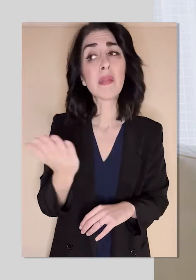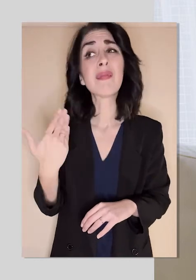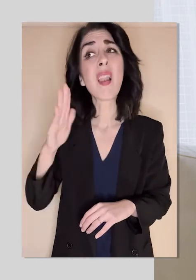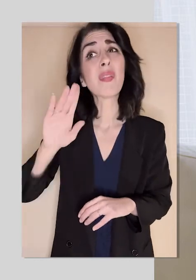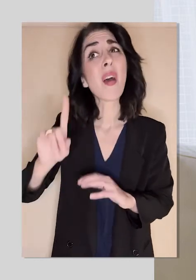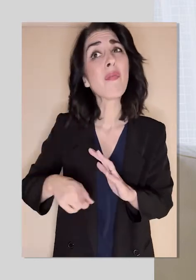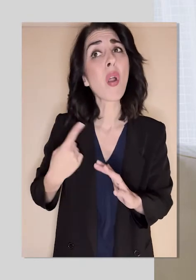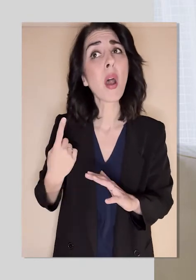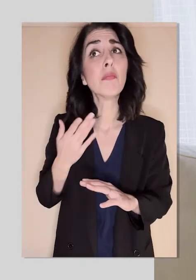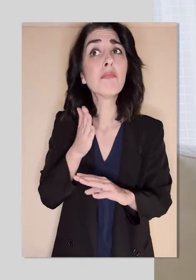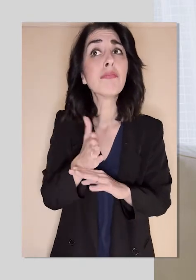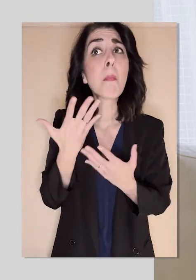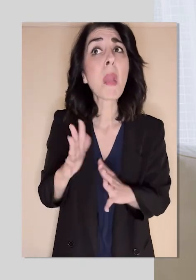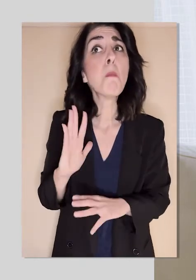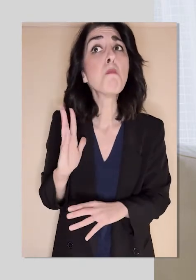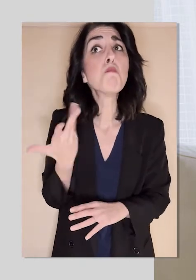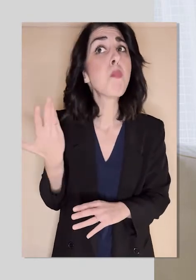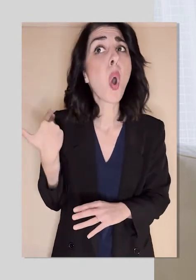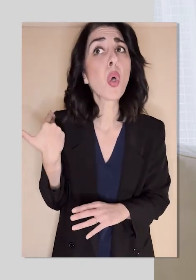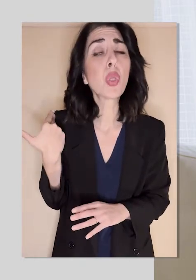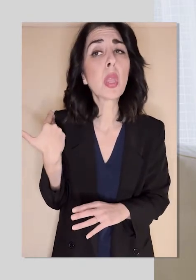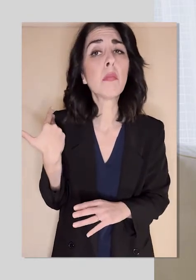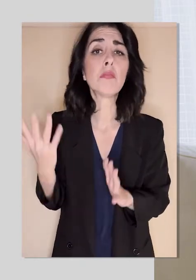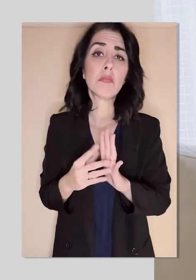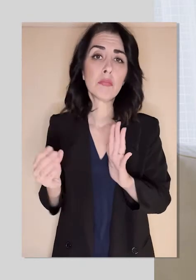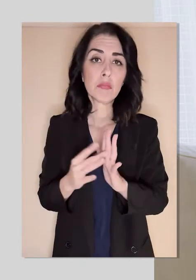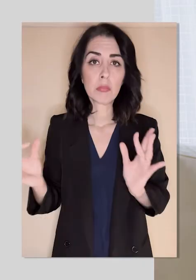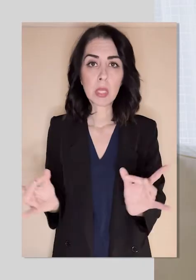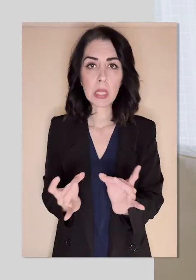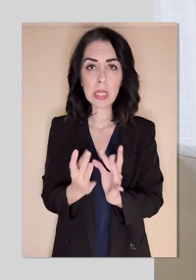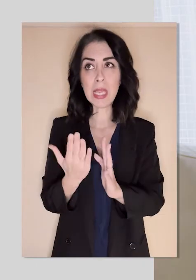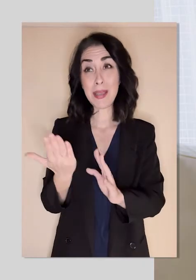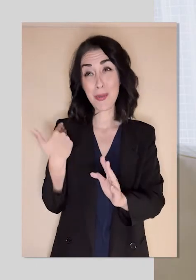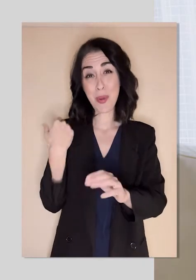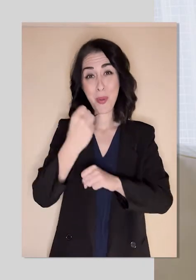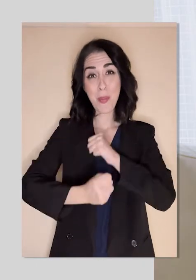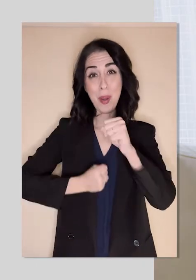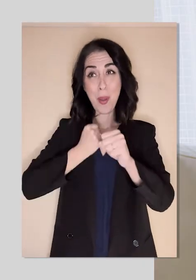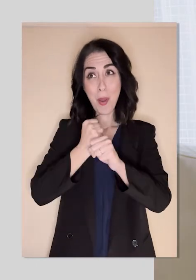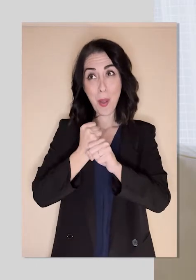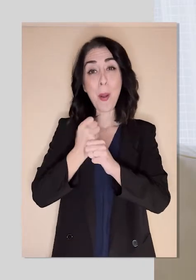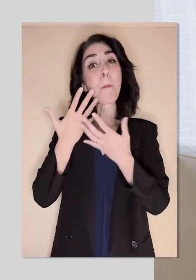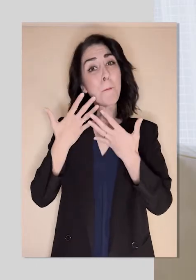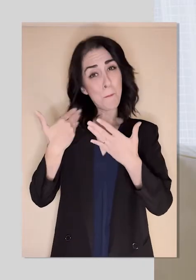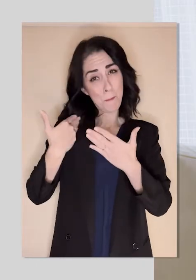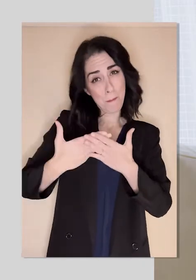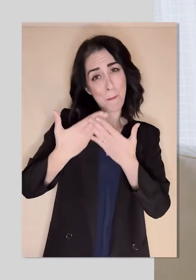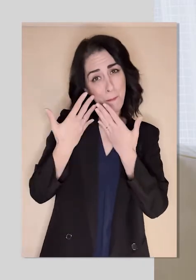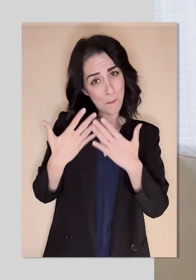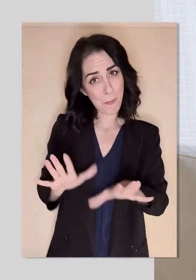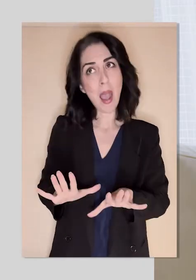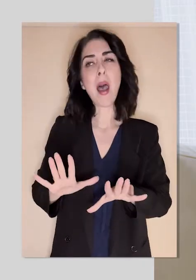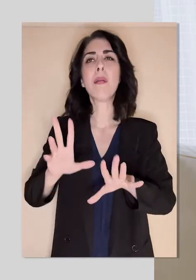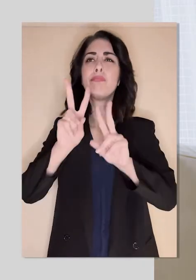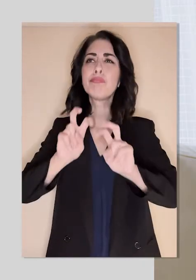time? So if they've been to a doctor within the last year, and everything is absolutely fine, and they had some